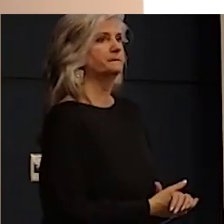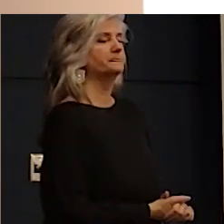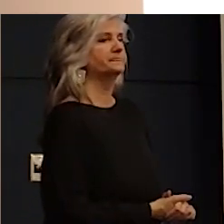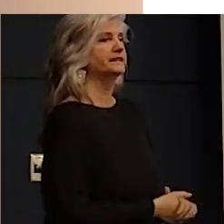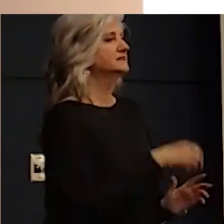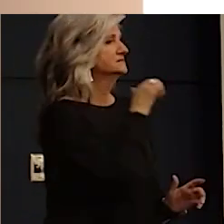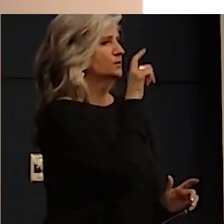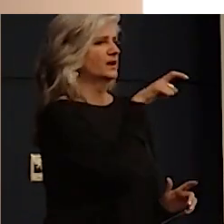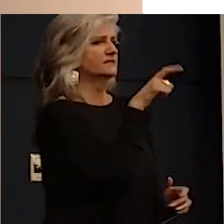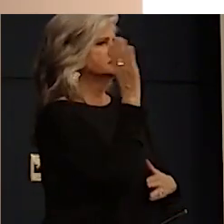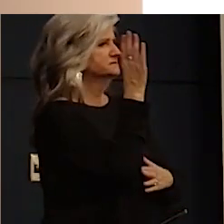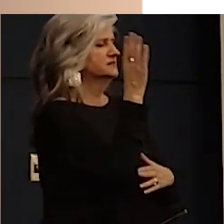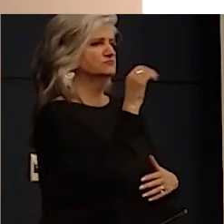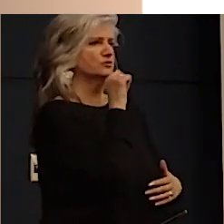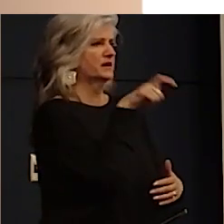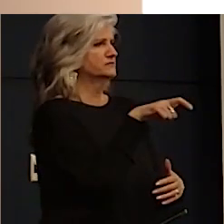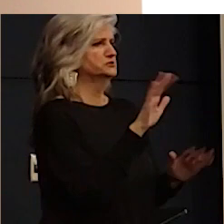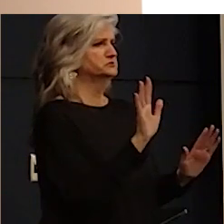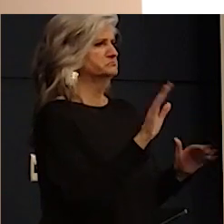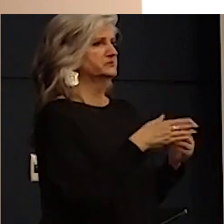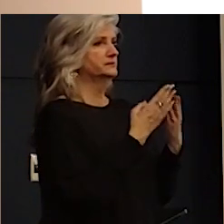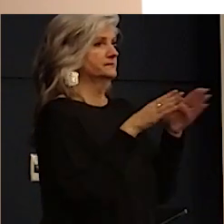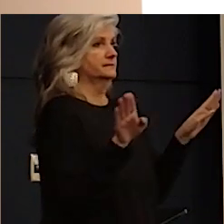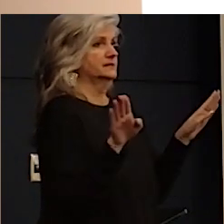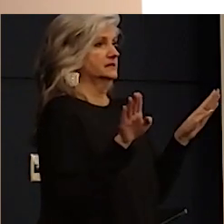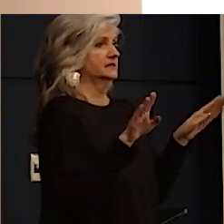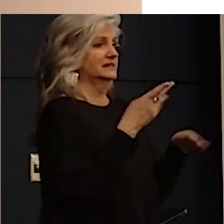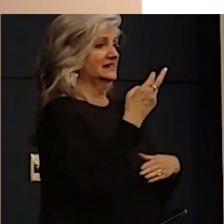You don't have to speak at the commission, or excuse me, at the public hearing.